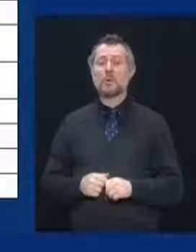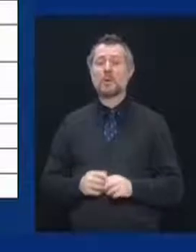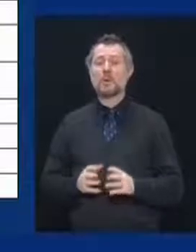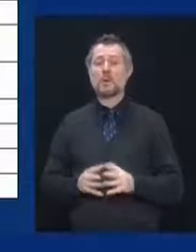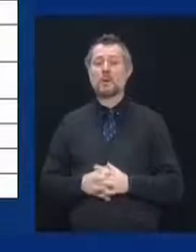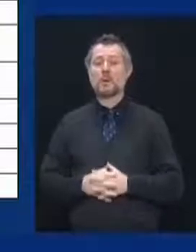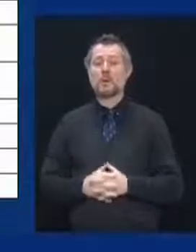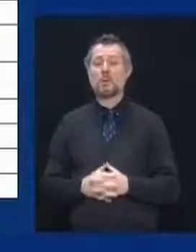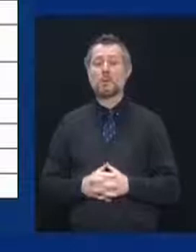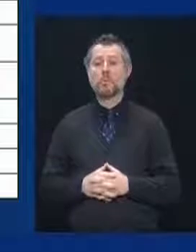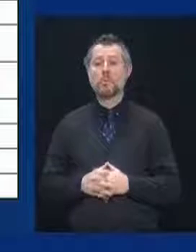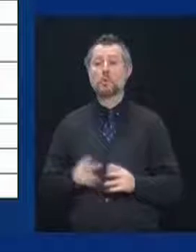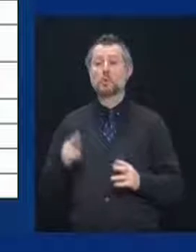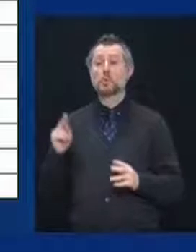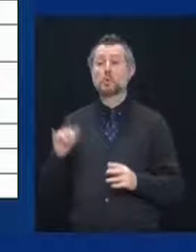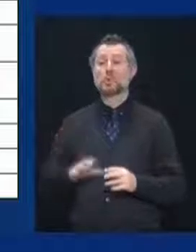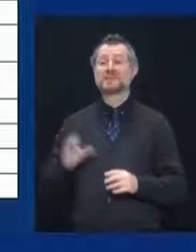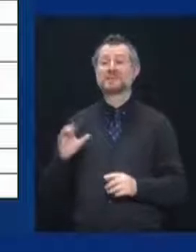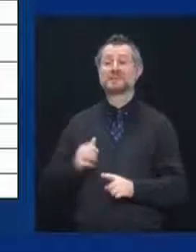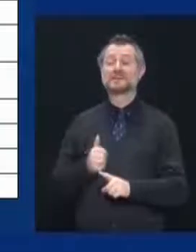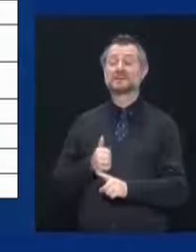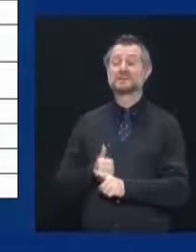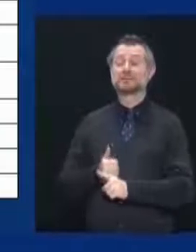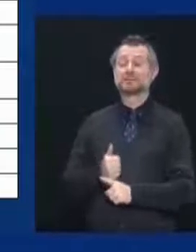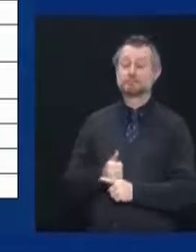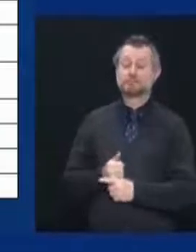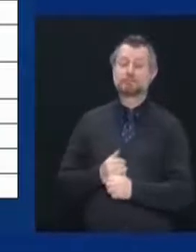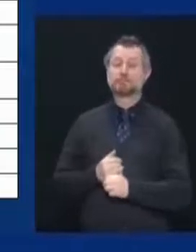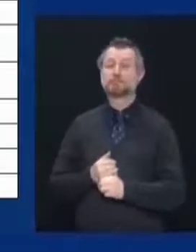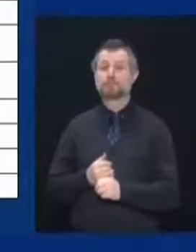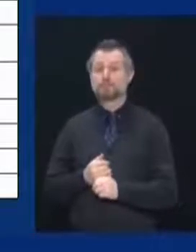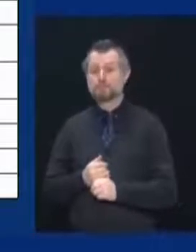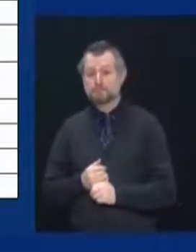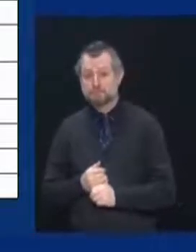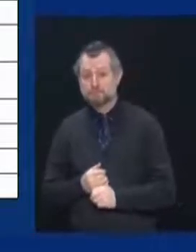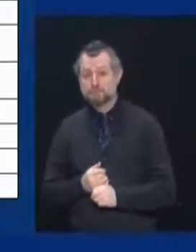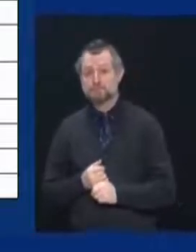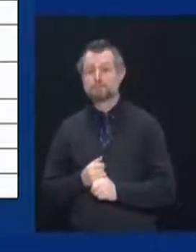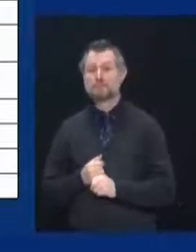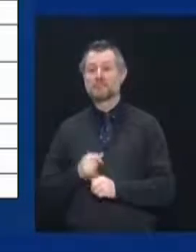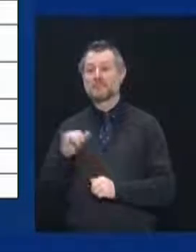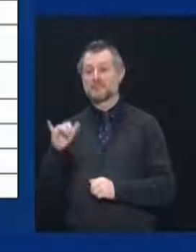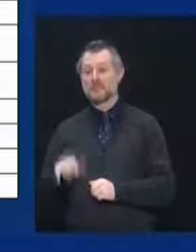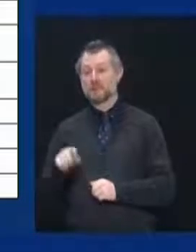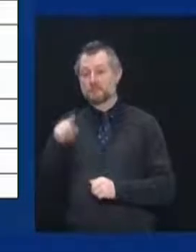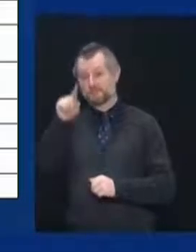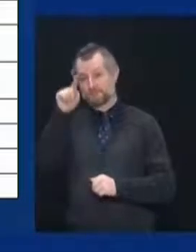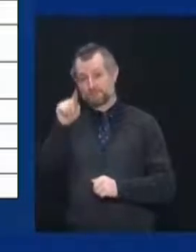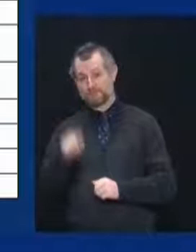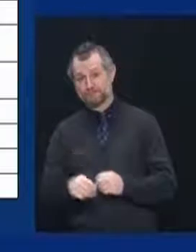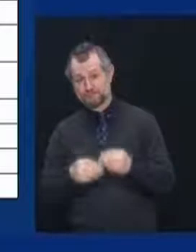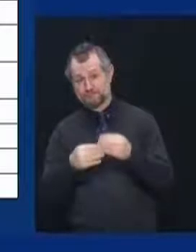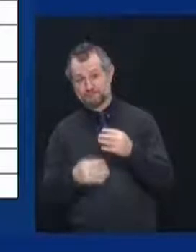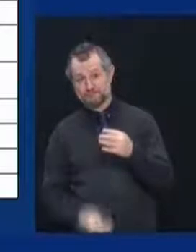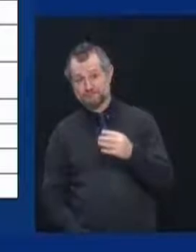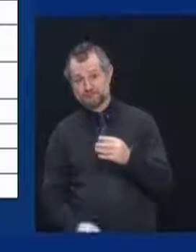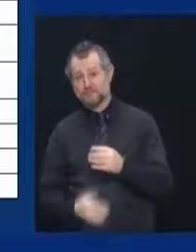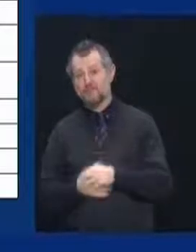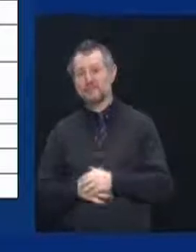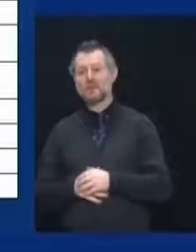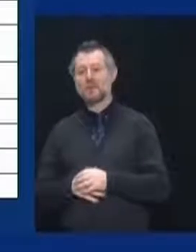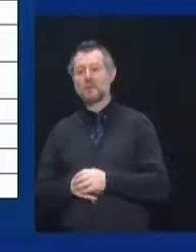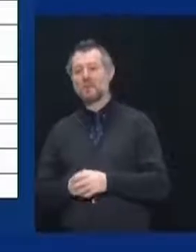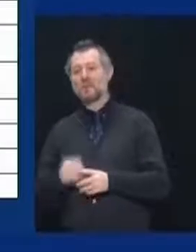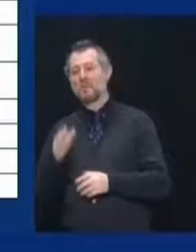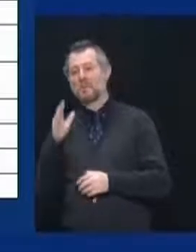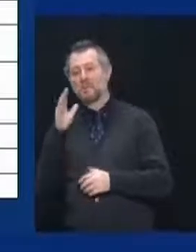New York City, those are the hospitals that by definition are going to